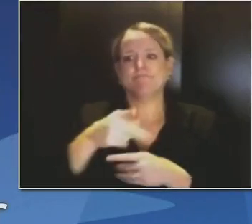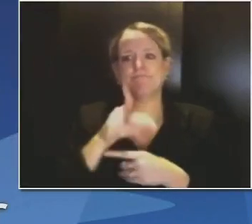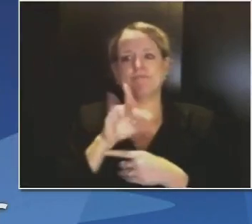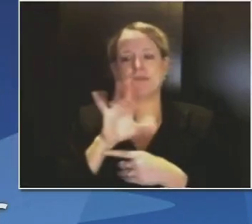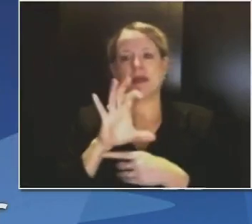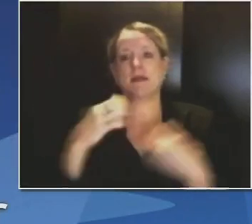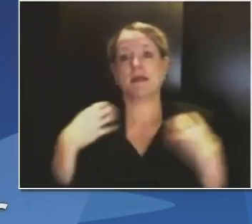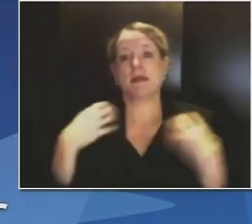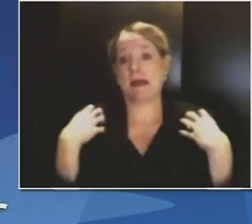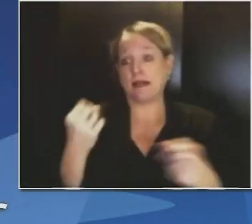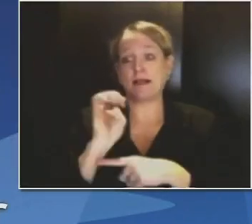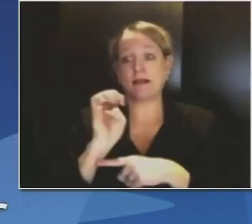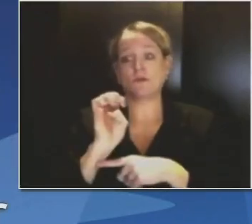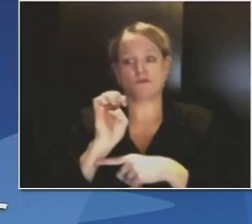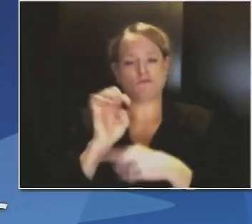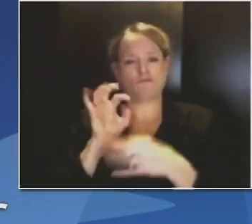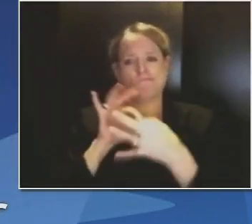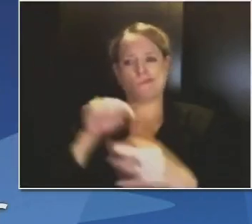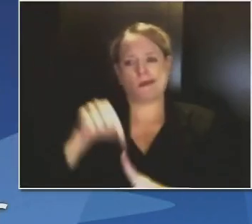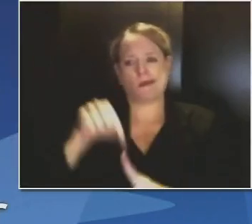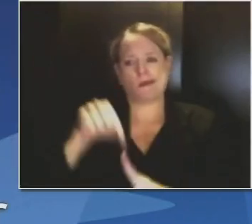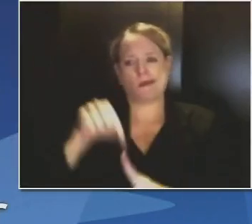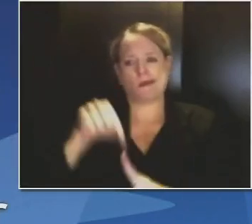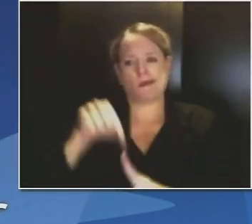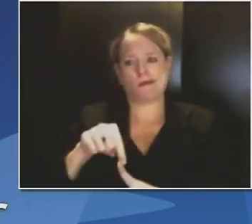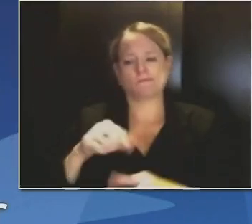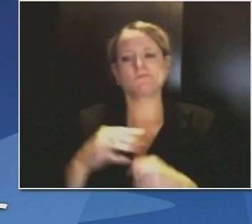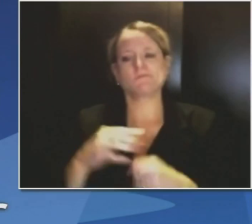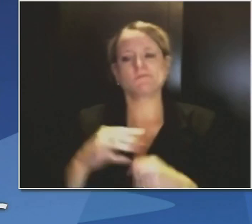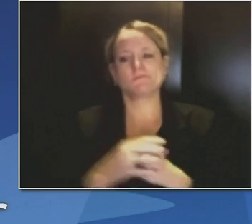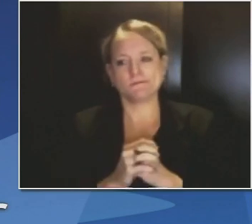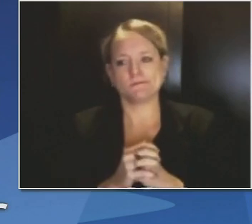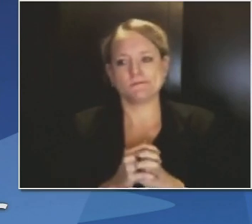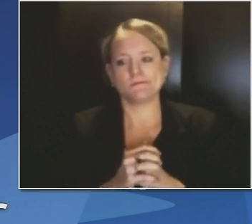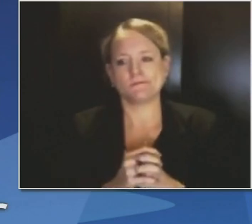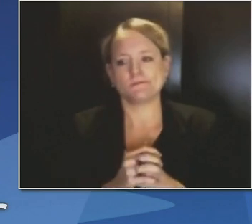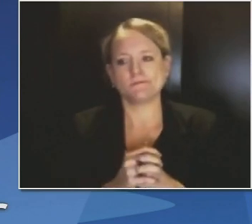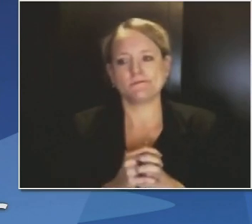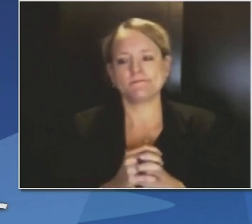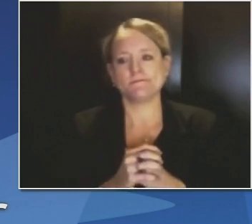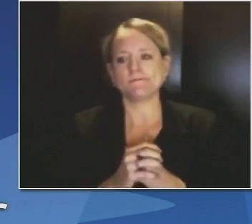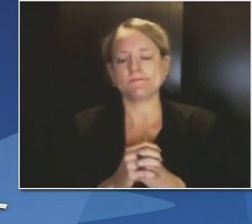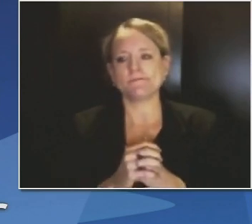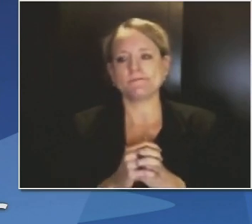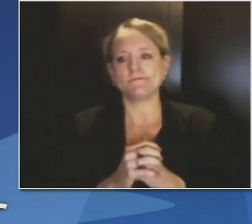all seen the unemployment numbers and the rate of unemployment, and it's